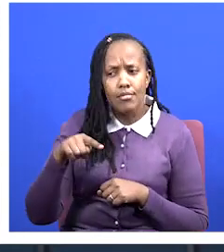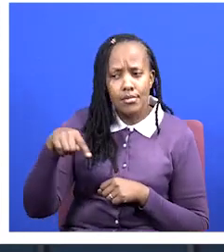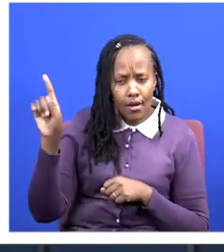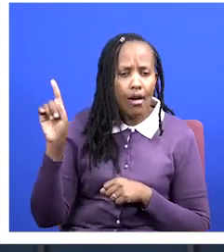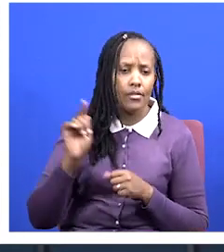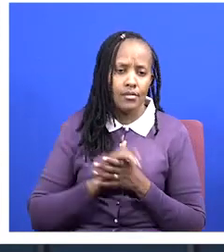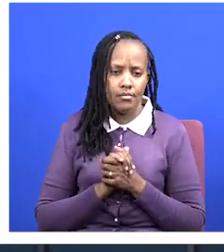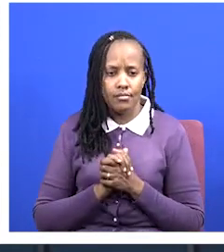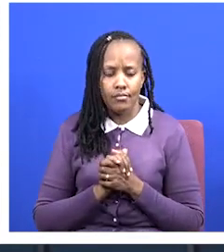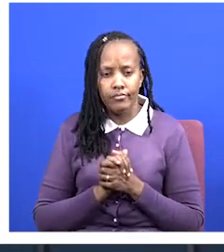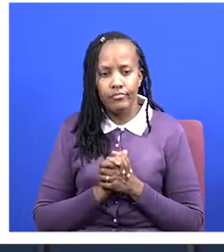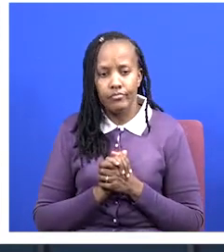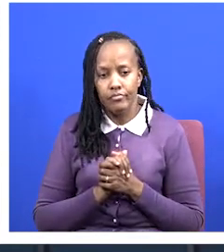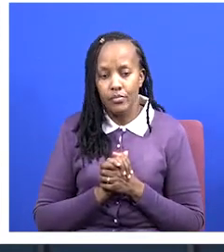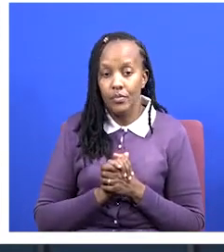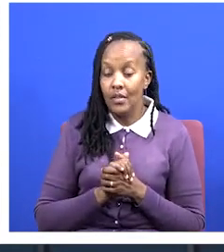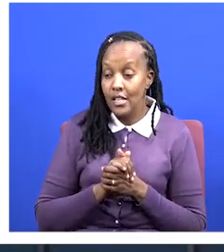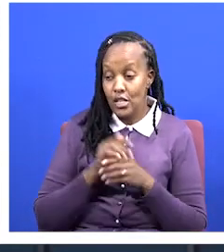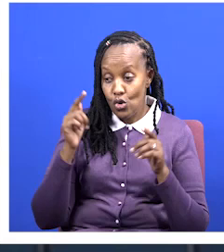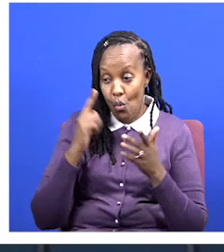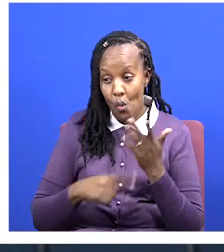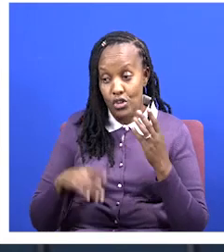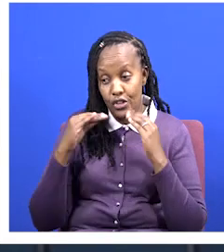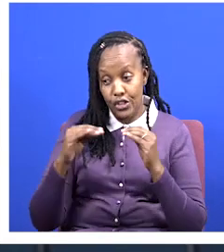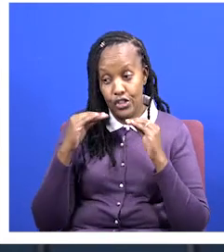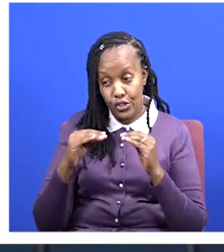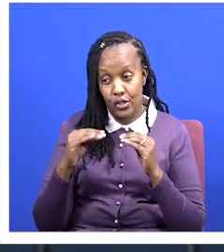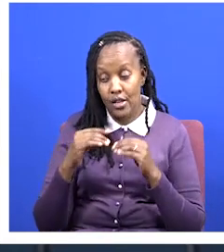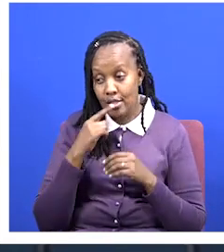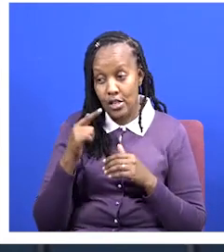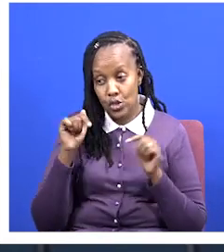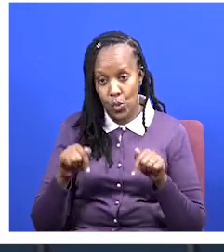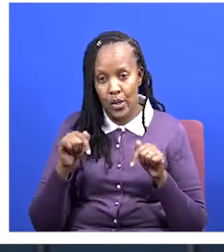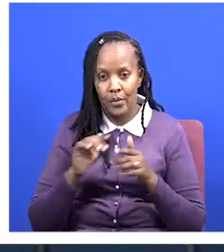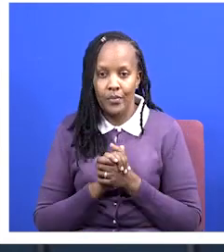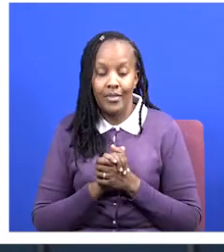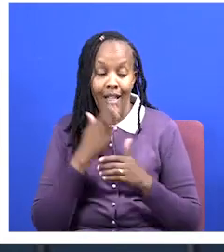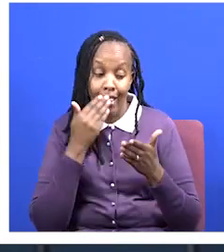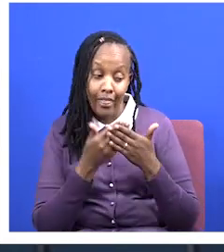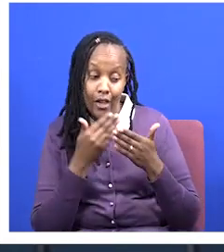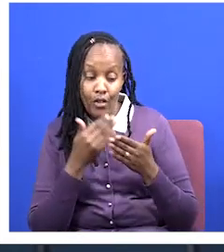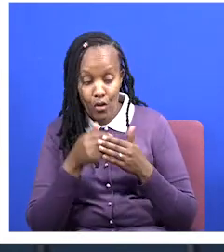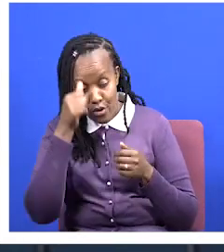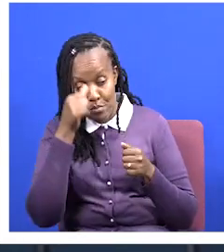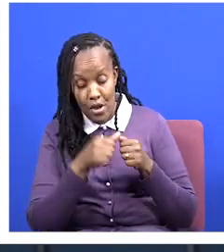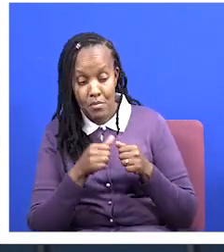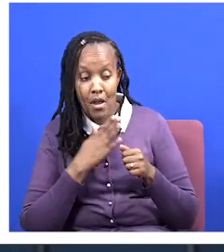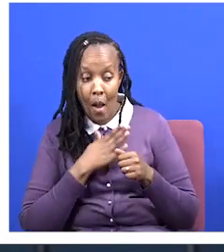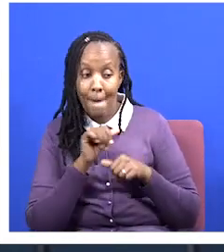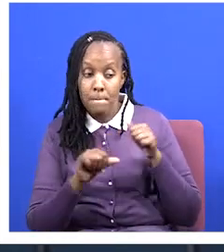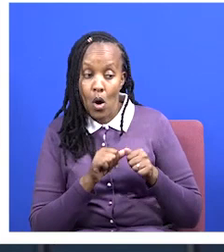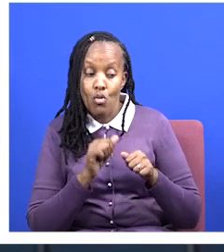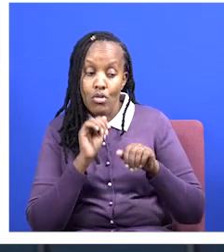right. Mm-hmm. I love that. Let us dash to Sunday school, mm-hmm. and hear what teacher will tell us more about this lesson. Ah, thanks, Shelley, mm-hmm. for